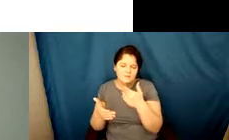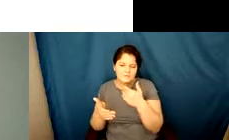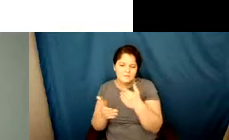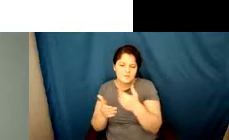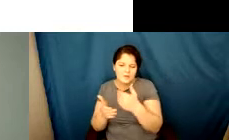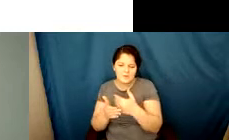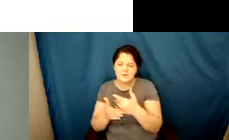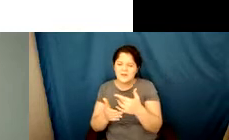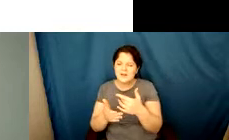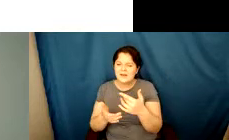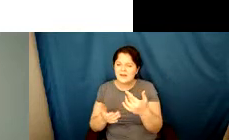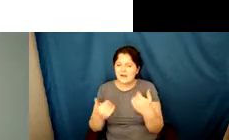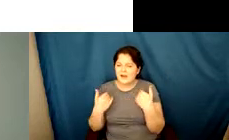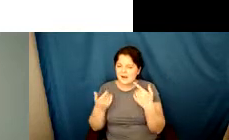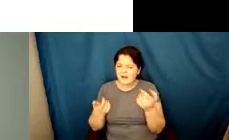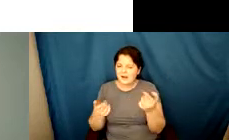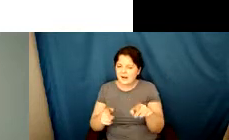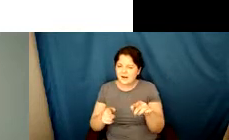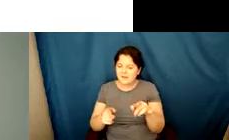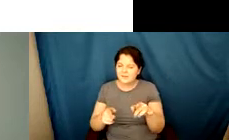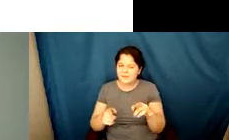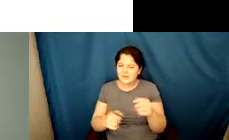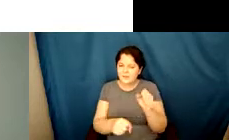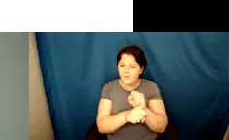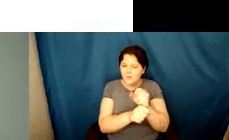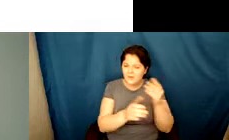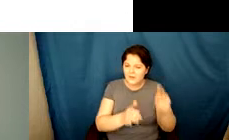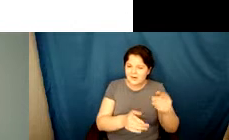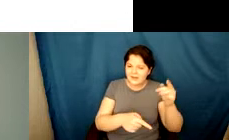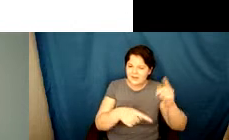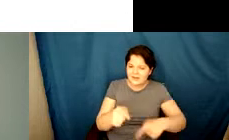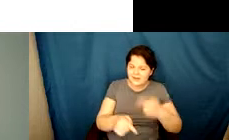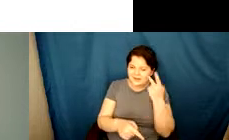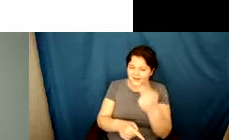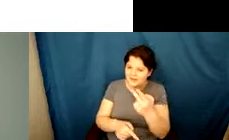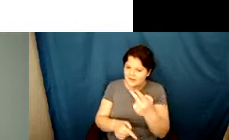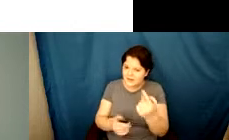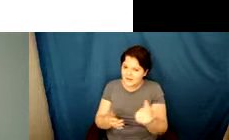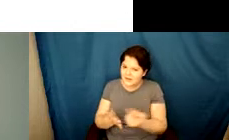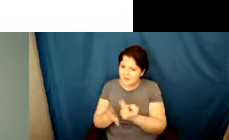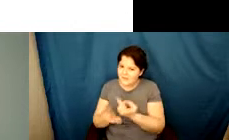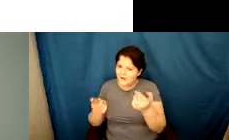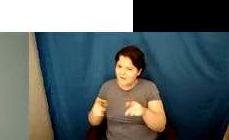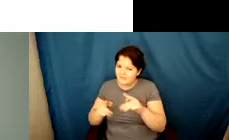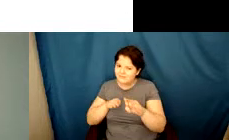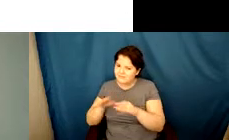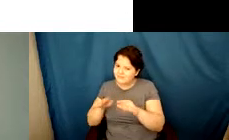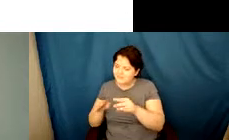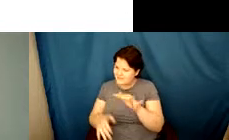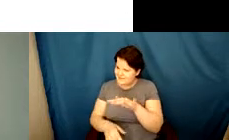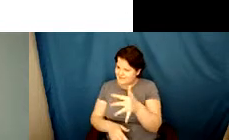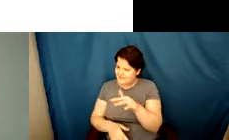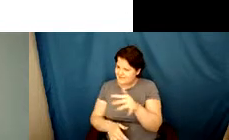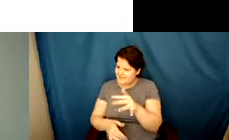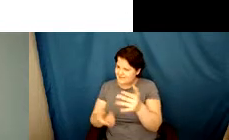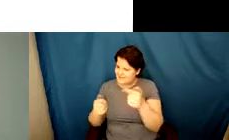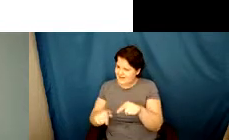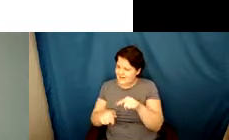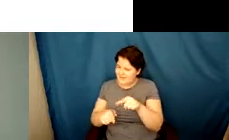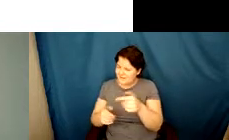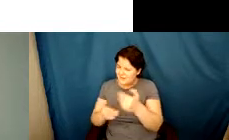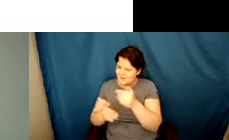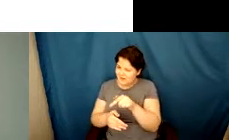platform. And there's some antisocial behavior that happens behind those signs. So if you can put them so that that is minimized, that'd be